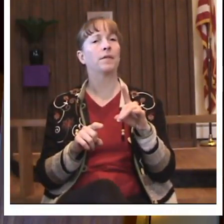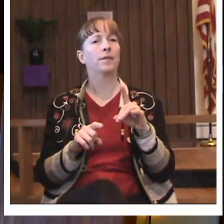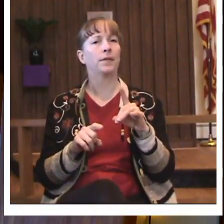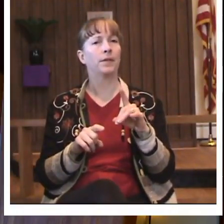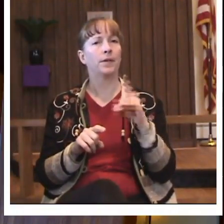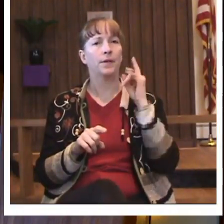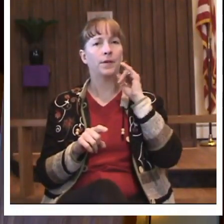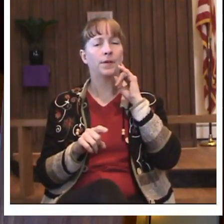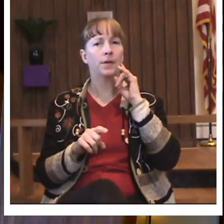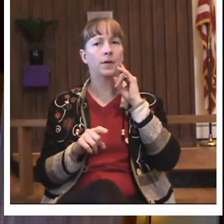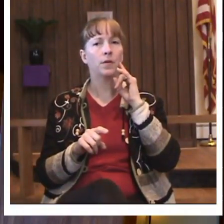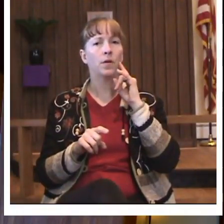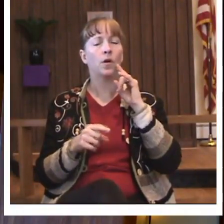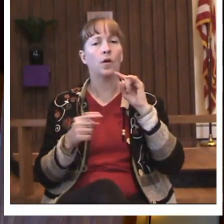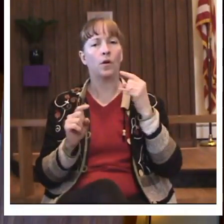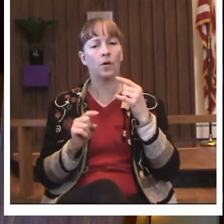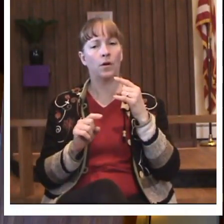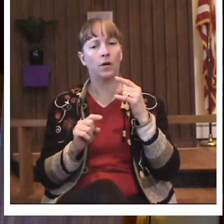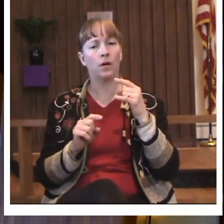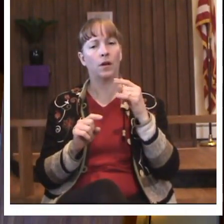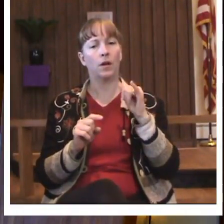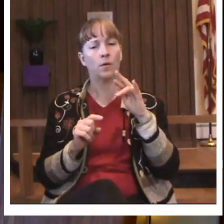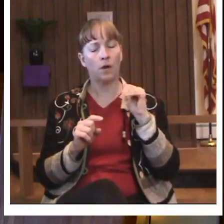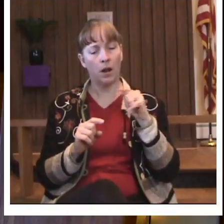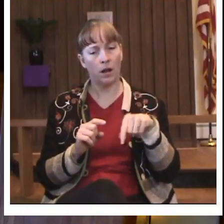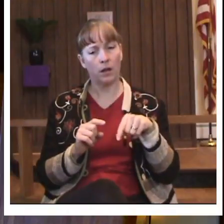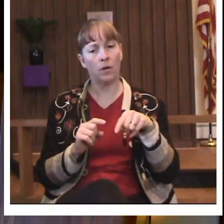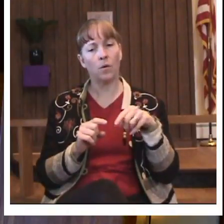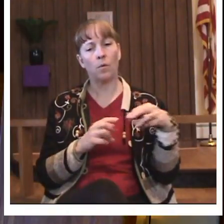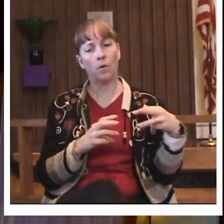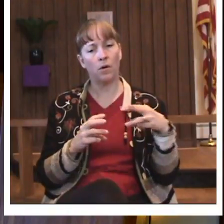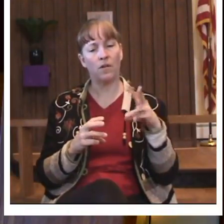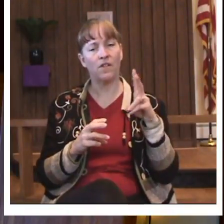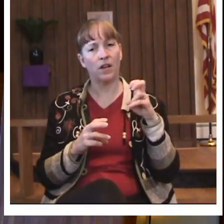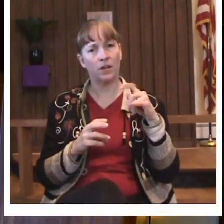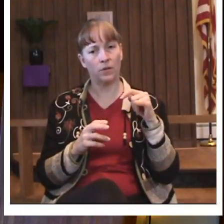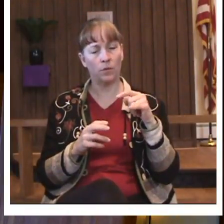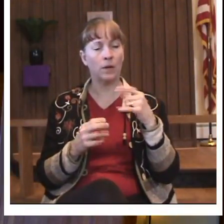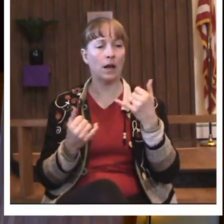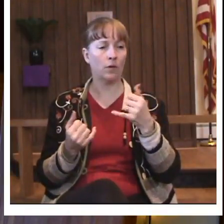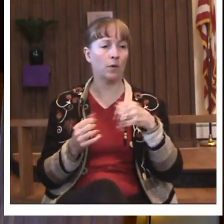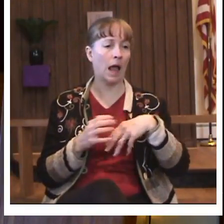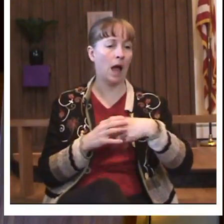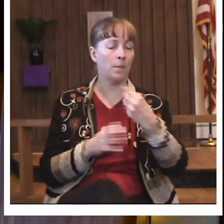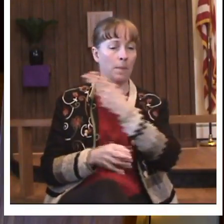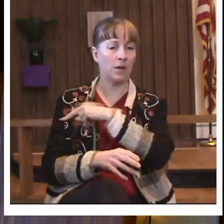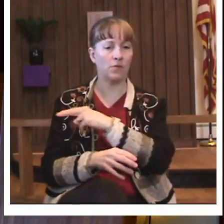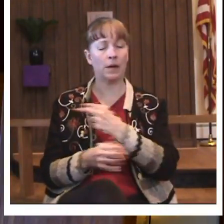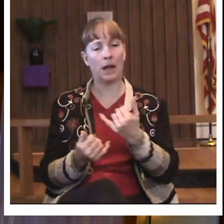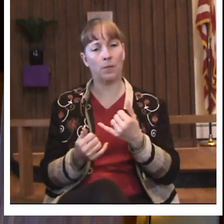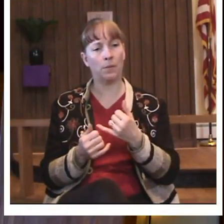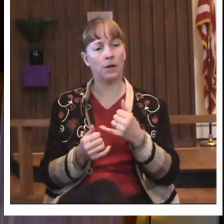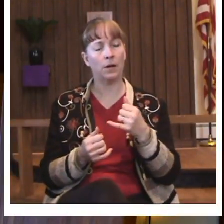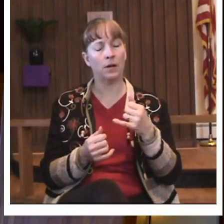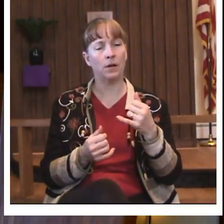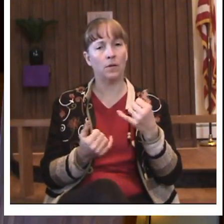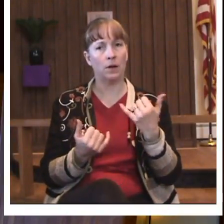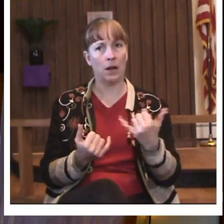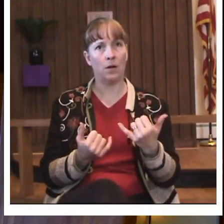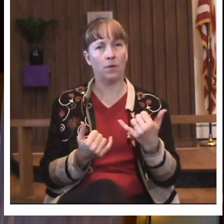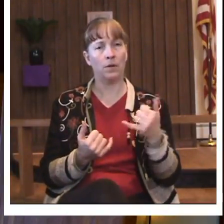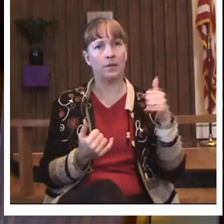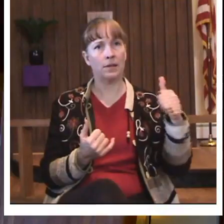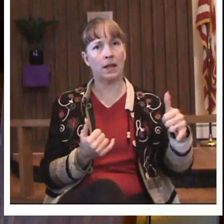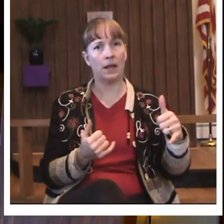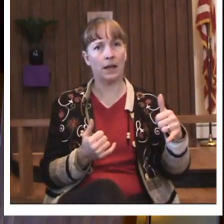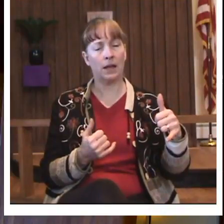war veterans who had graduated to outpatient rehabilitation were being housed on